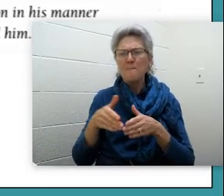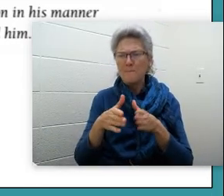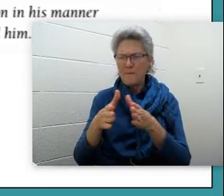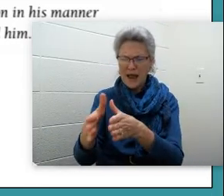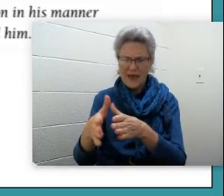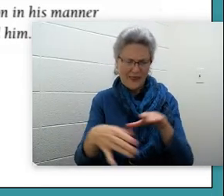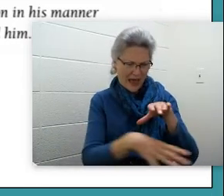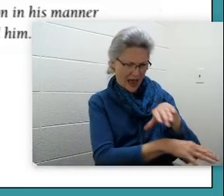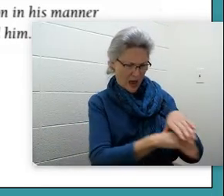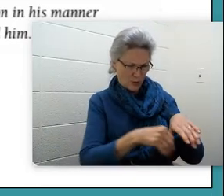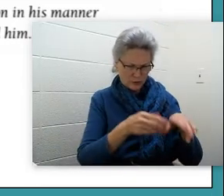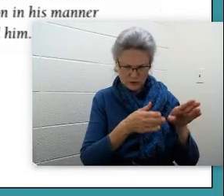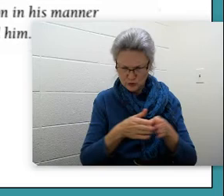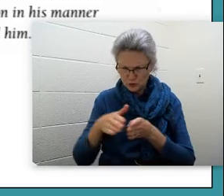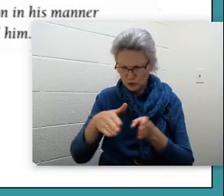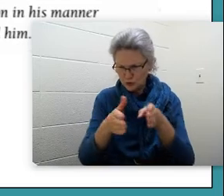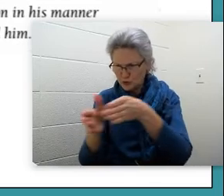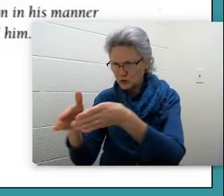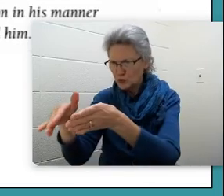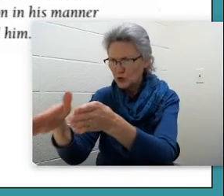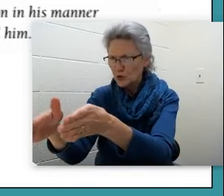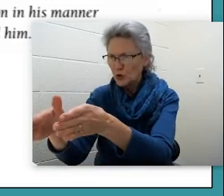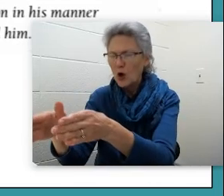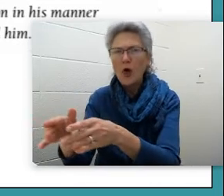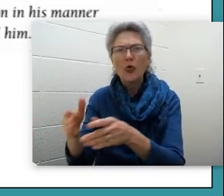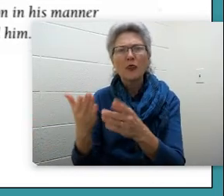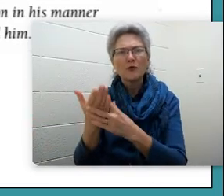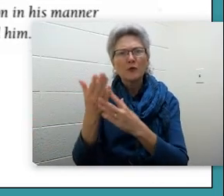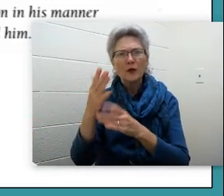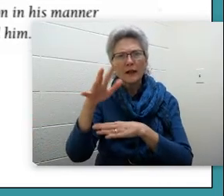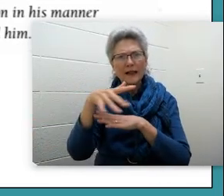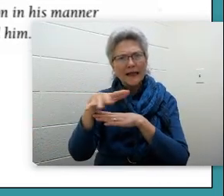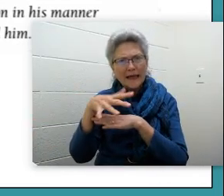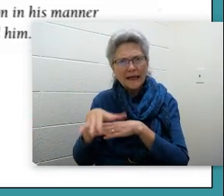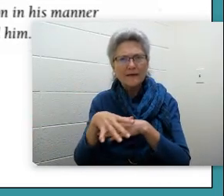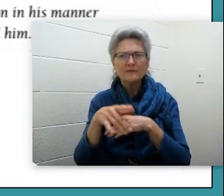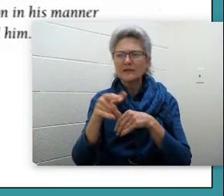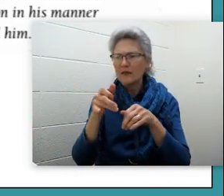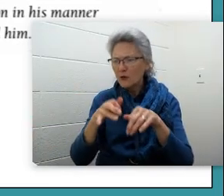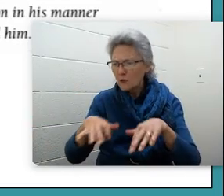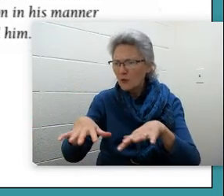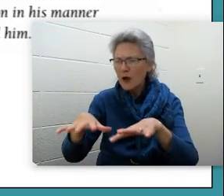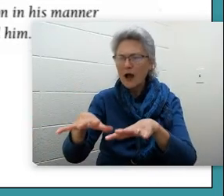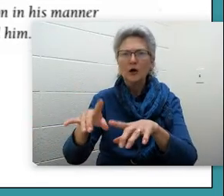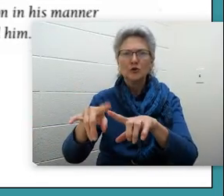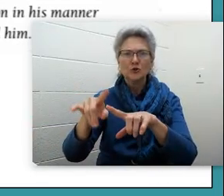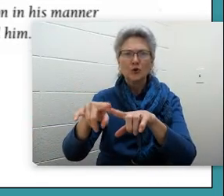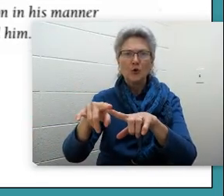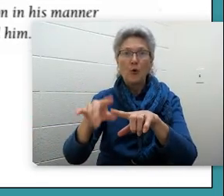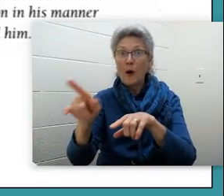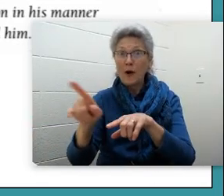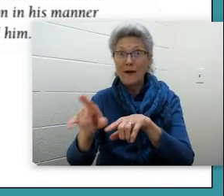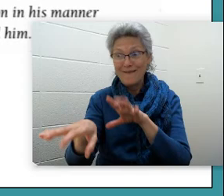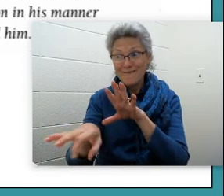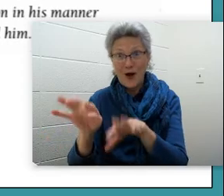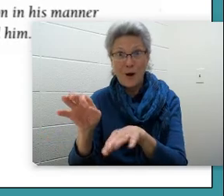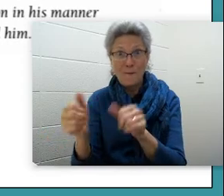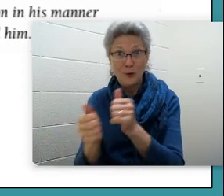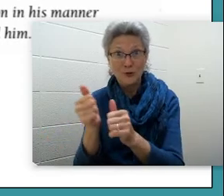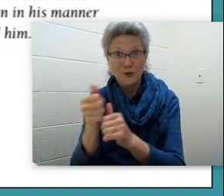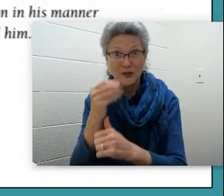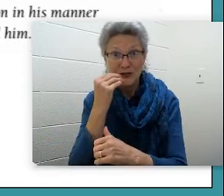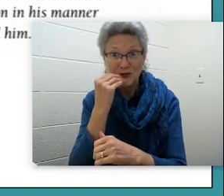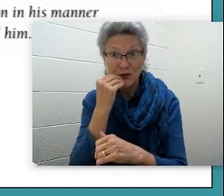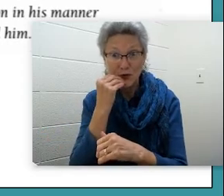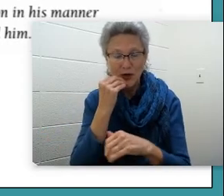leaves into the territory where his feeding ground lay. The path was a crooked one. It dipped under weeds, under